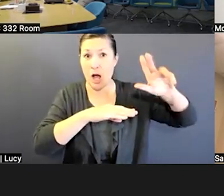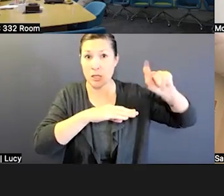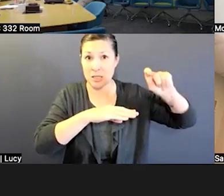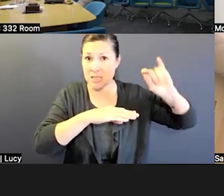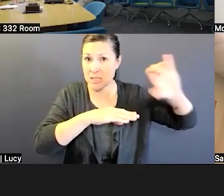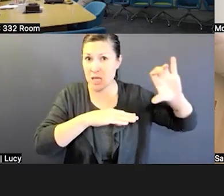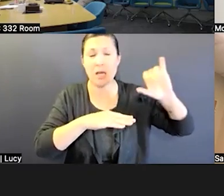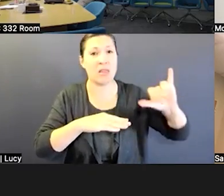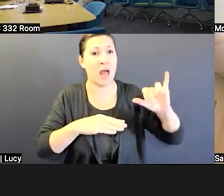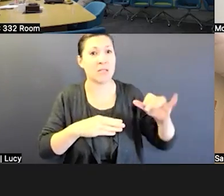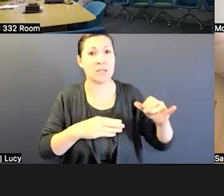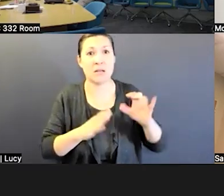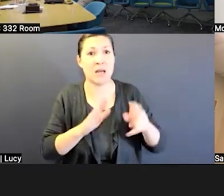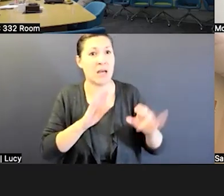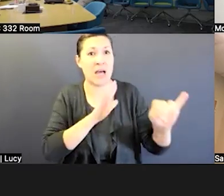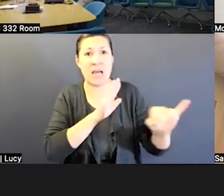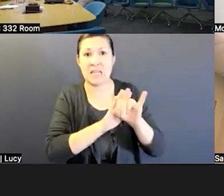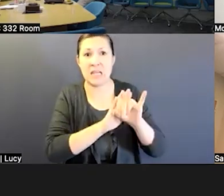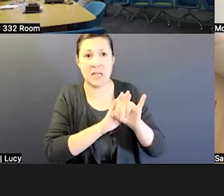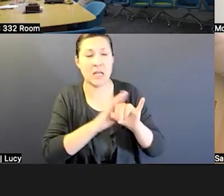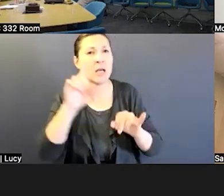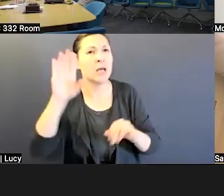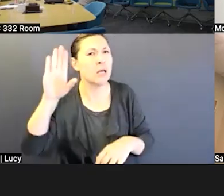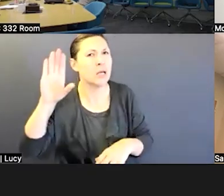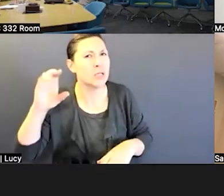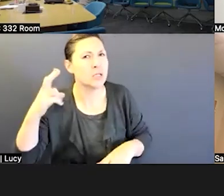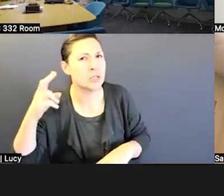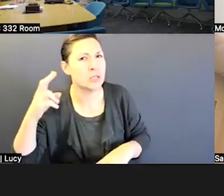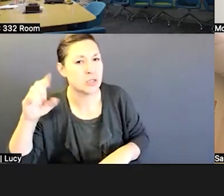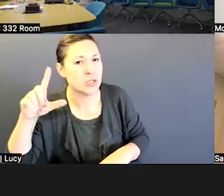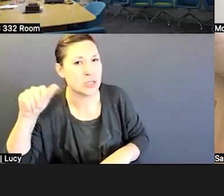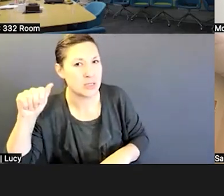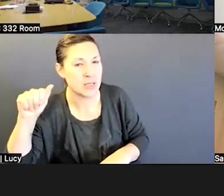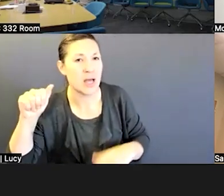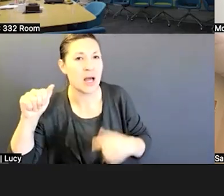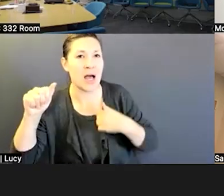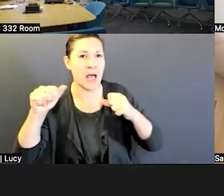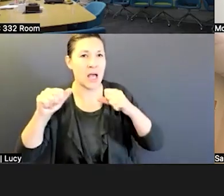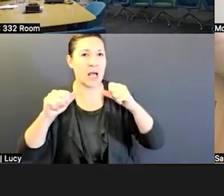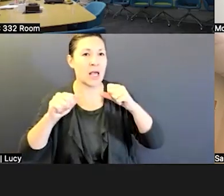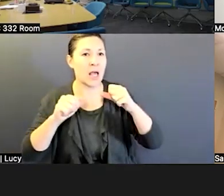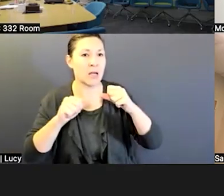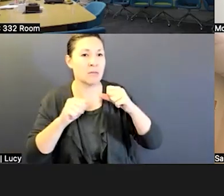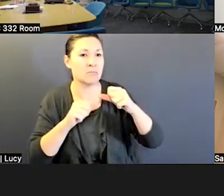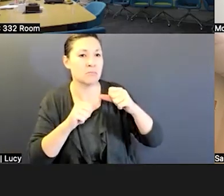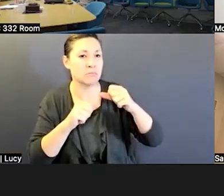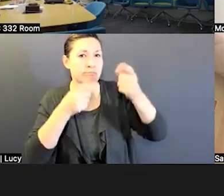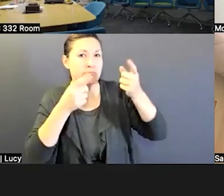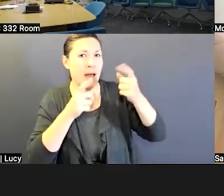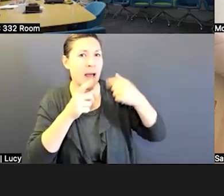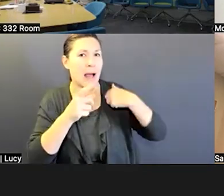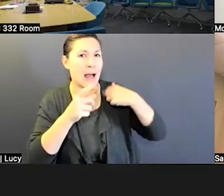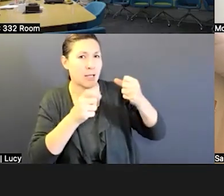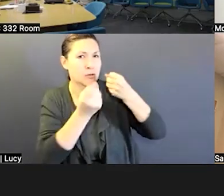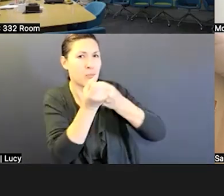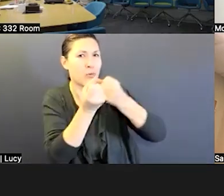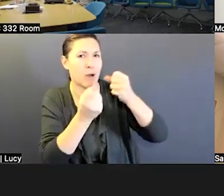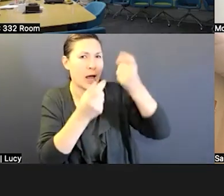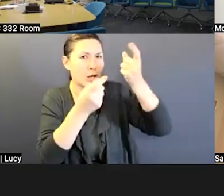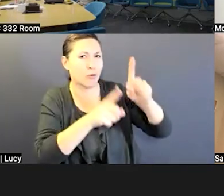that a person I can has. speak to that. Yes. I was just agreeing. Thank you. Great.